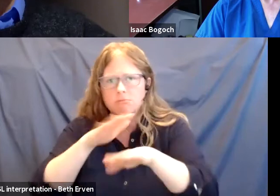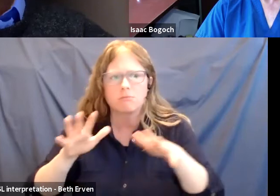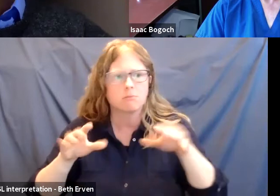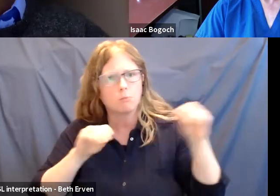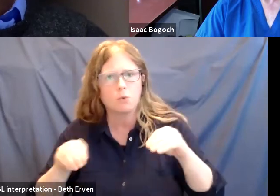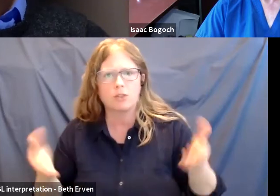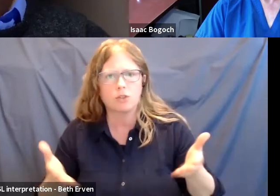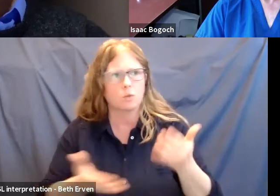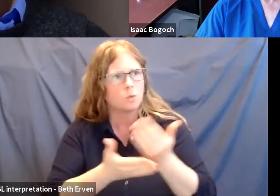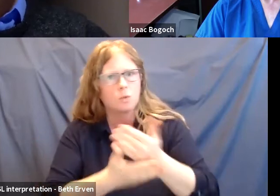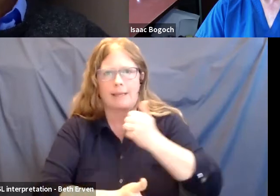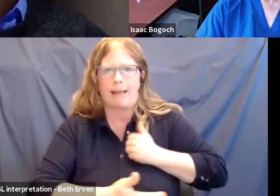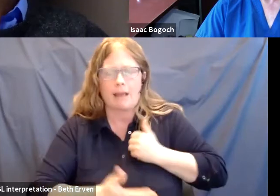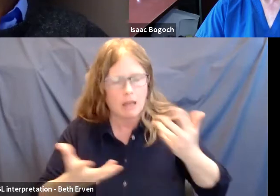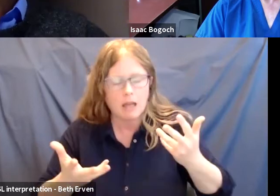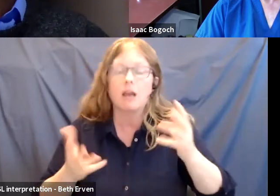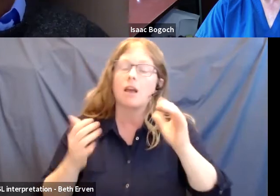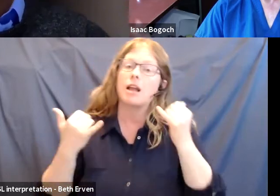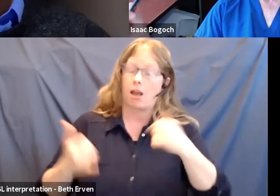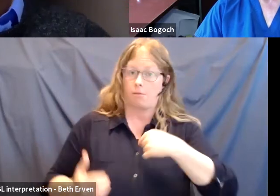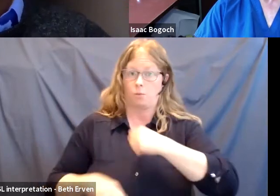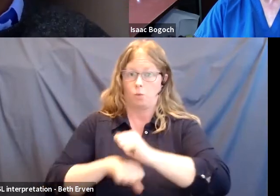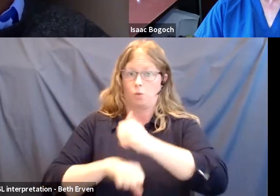challenge. We know in Toronto, where I work, that